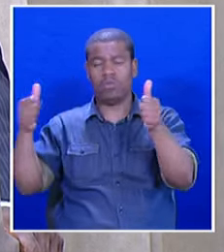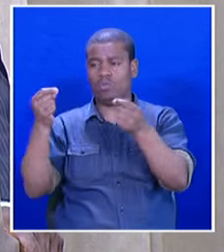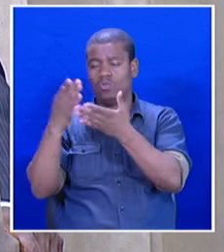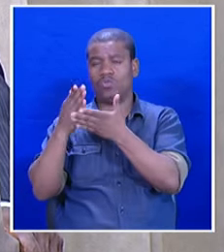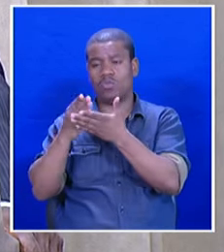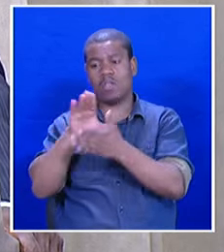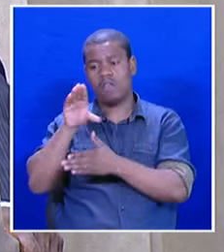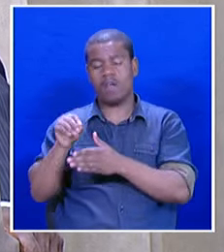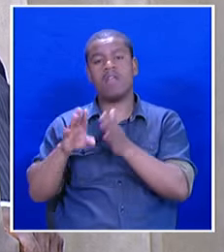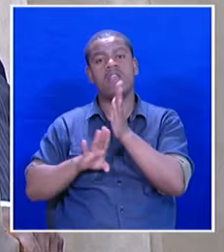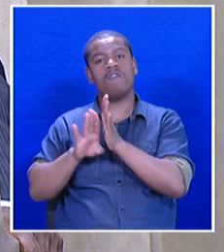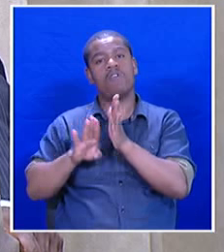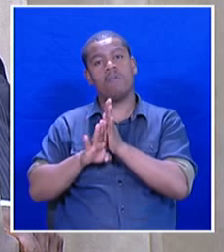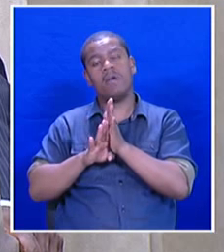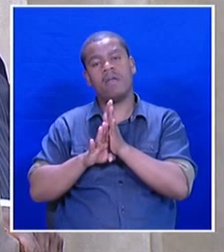Agency.